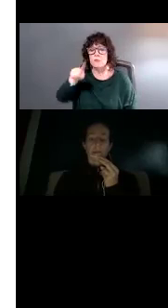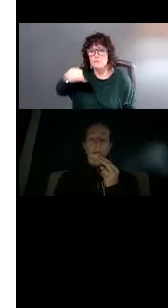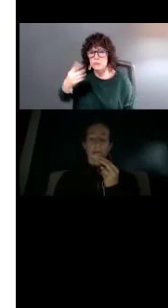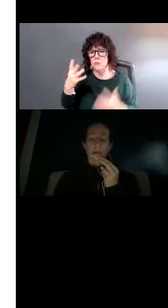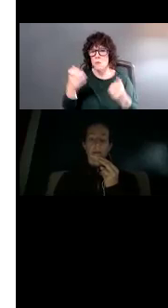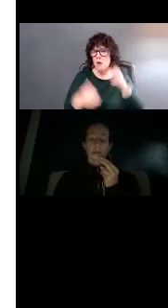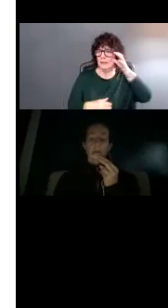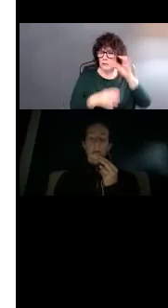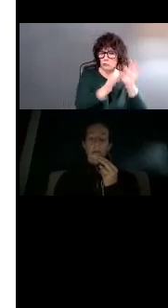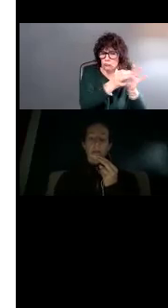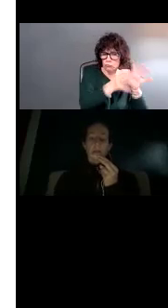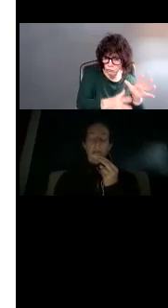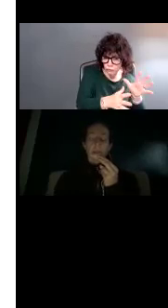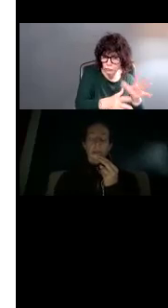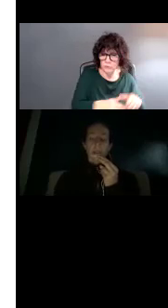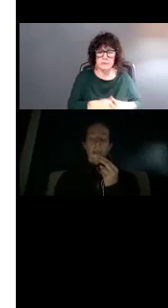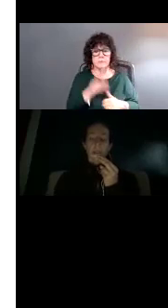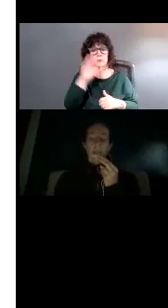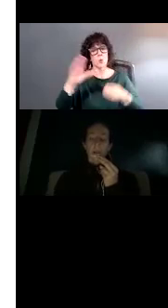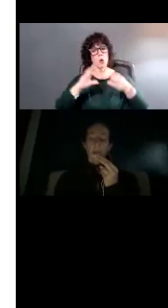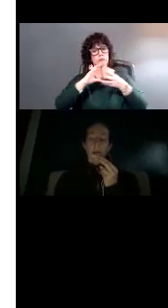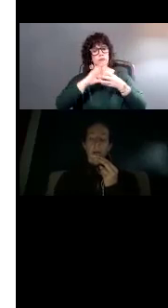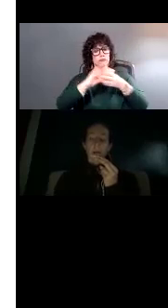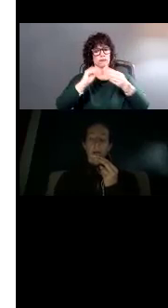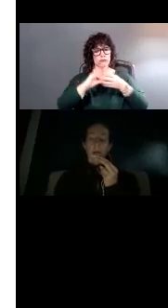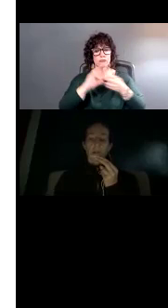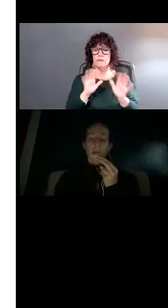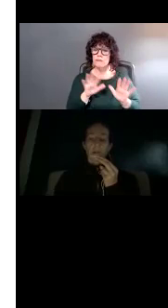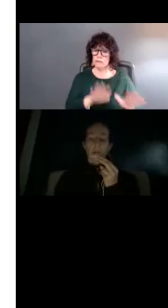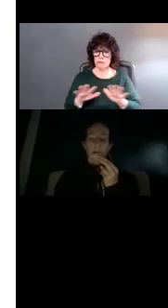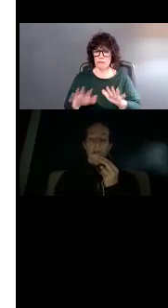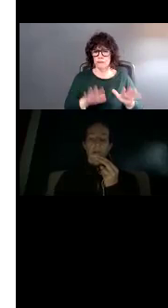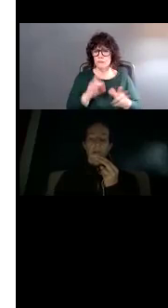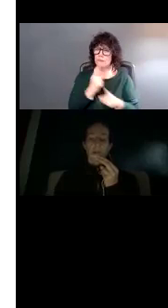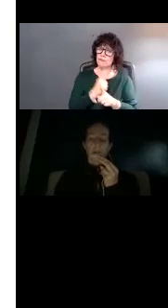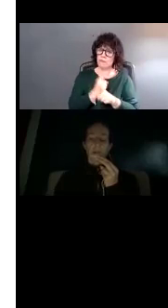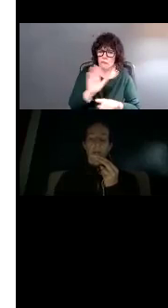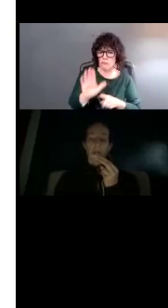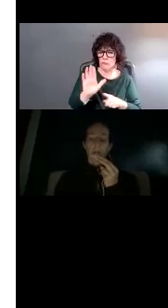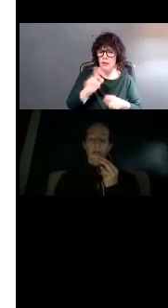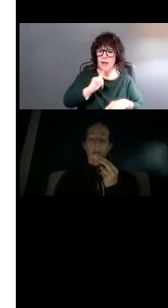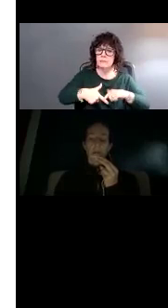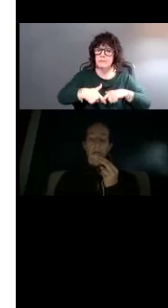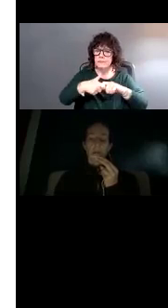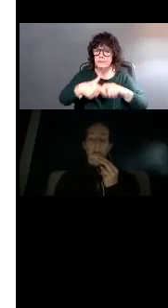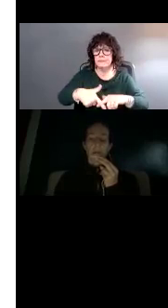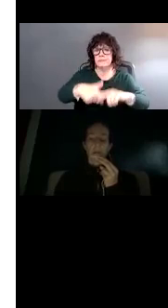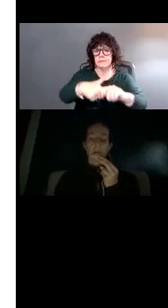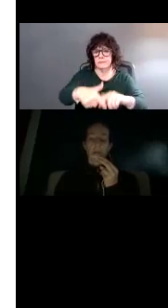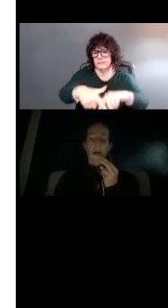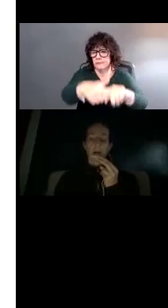Please say your name before you speak. And also, folks who understand Spanish, you might